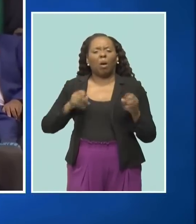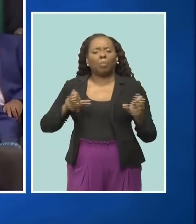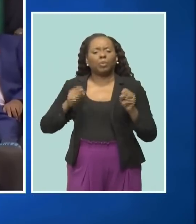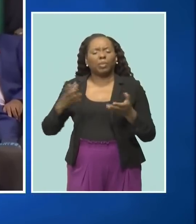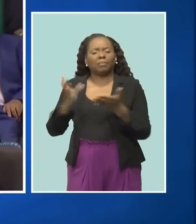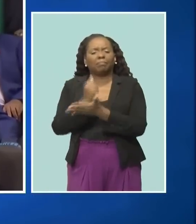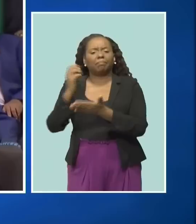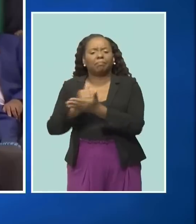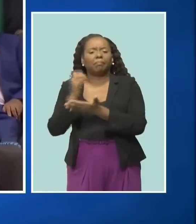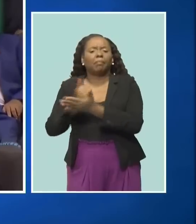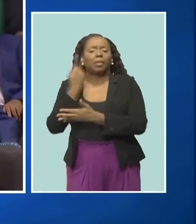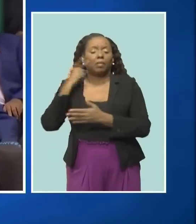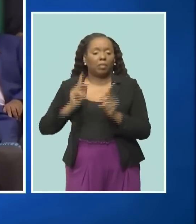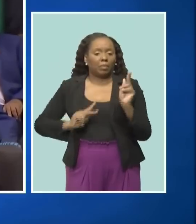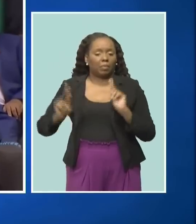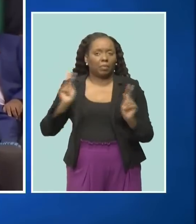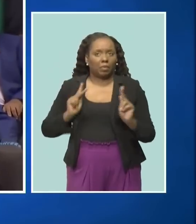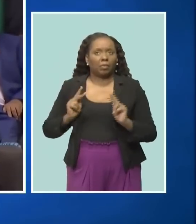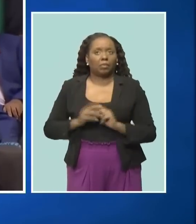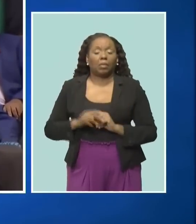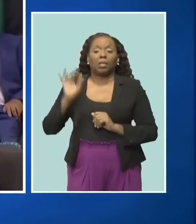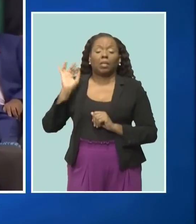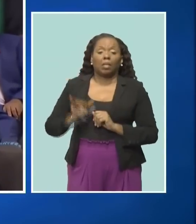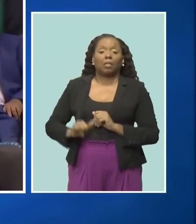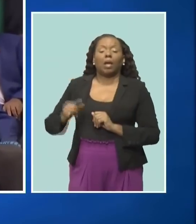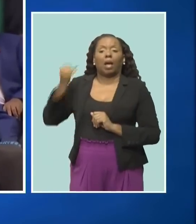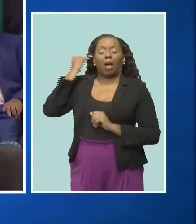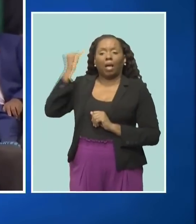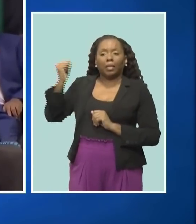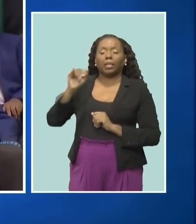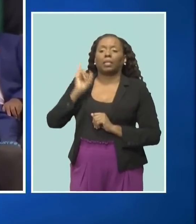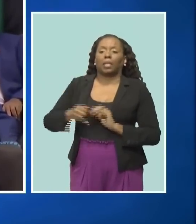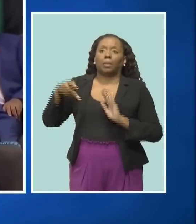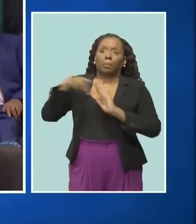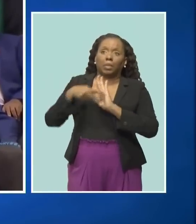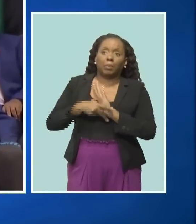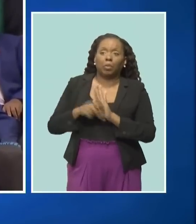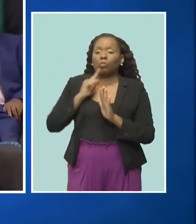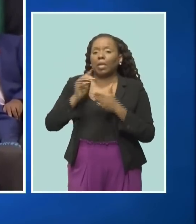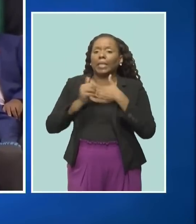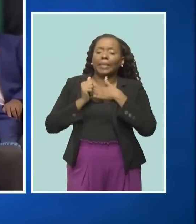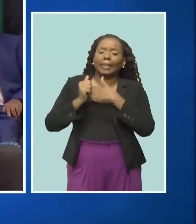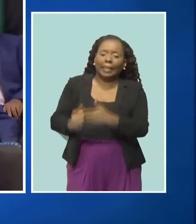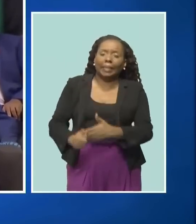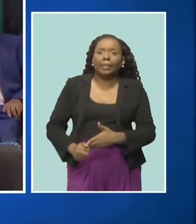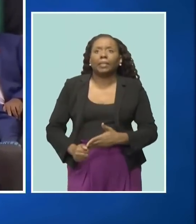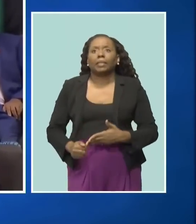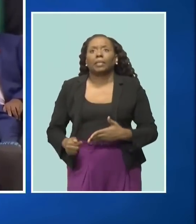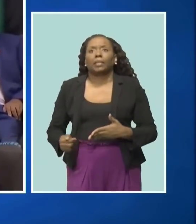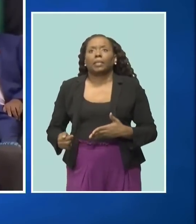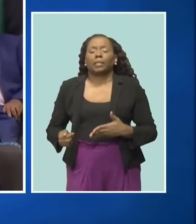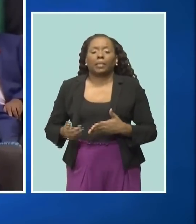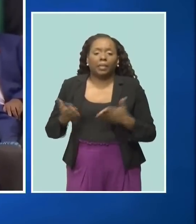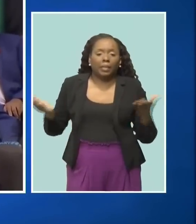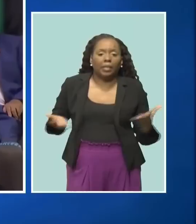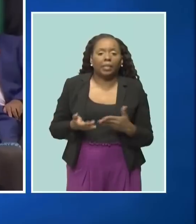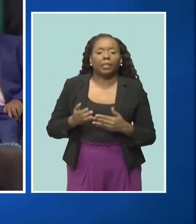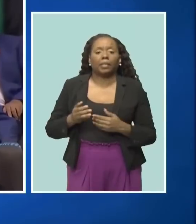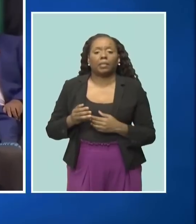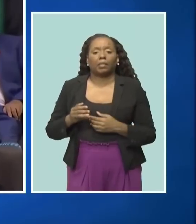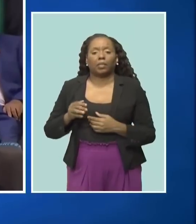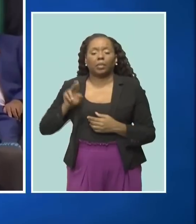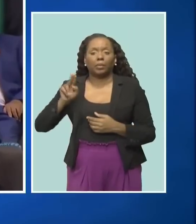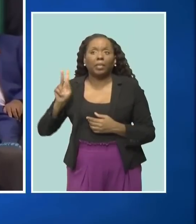This principle has guided so much that I have sought to do throughout my life. In the United Kingdom and around the